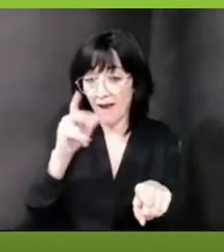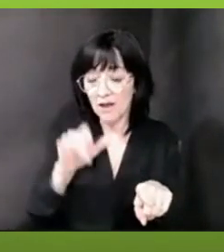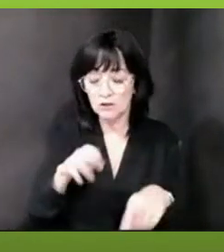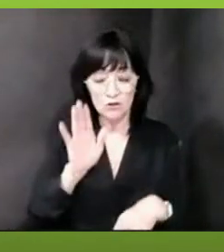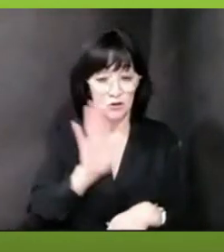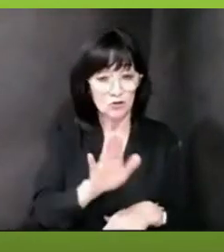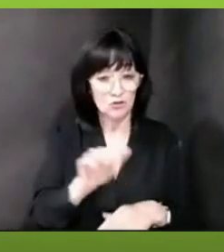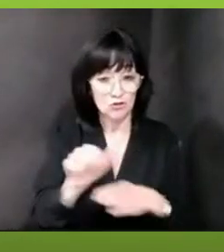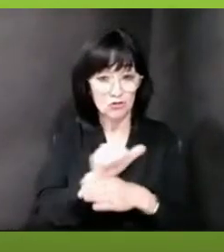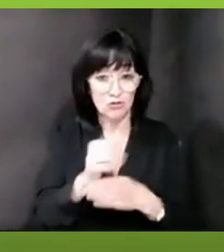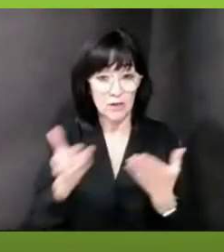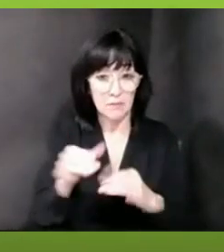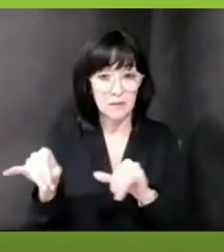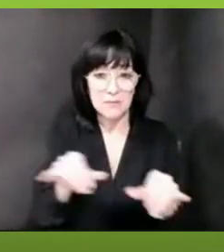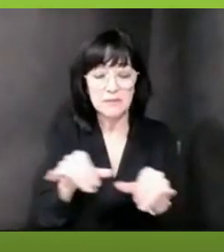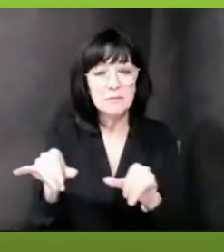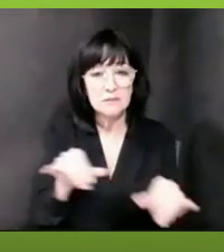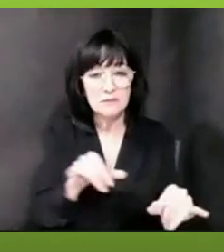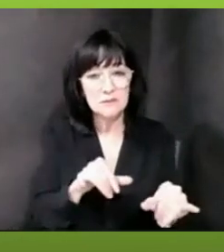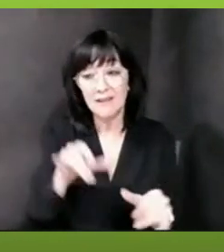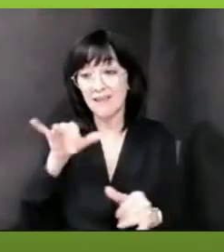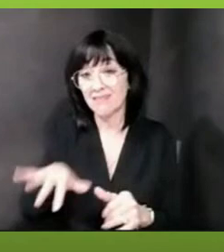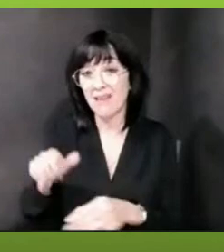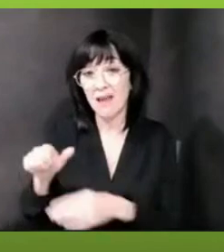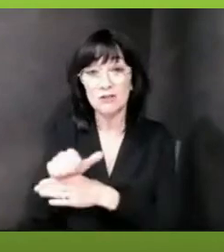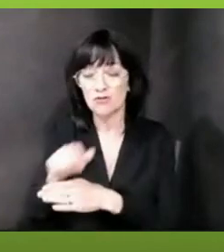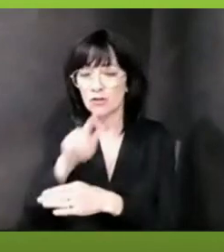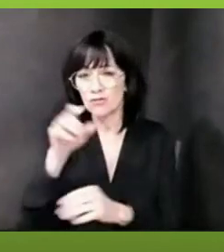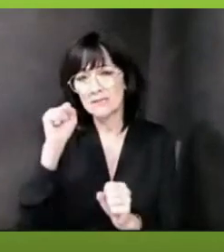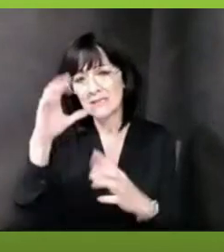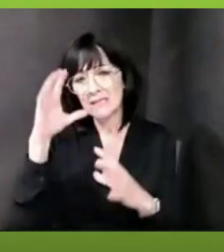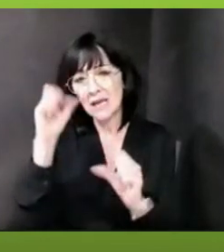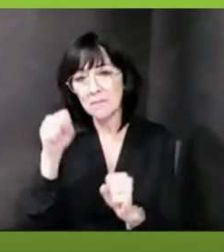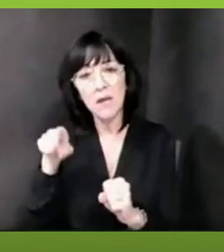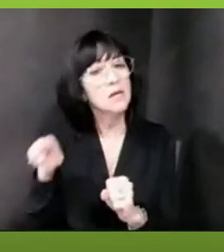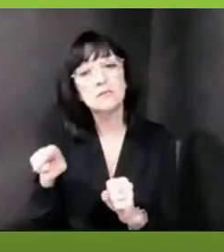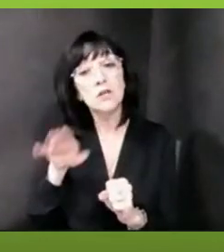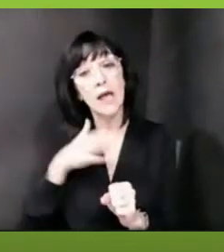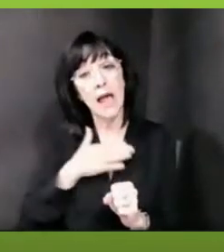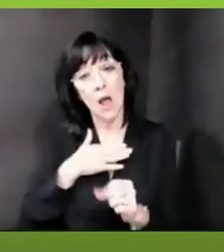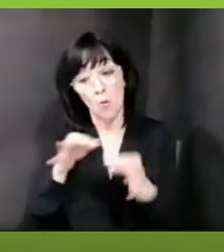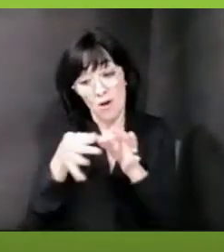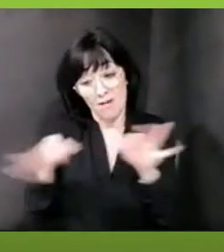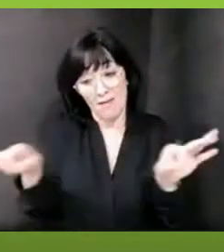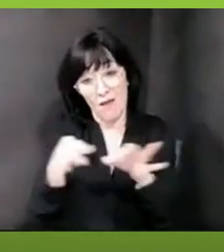Responsive Classroom is amazing. It's about the power of our words. It's about our language and how we talk to children,